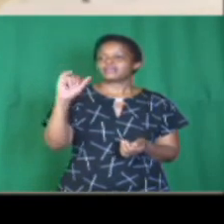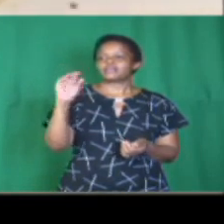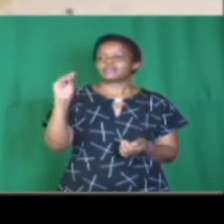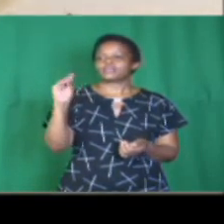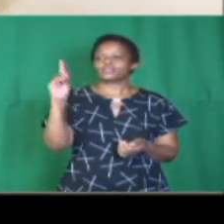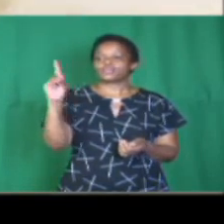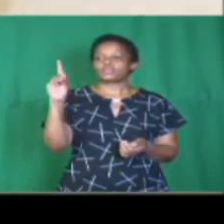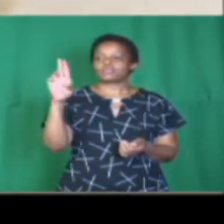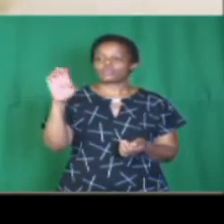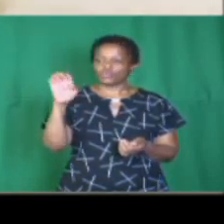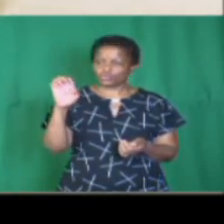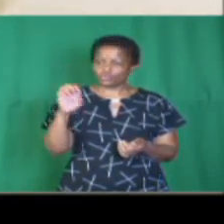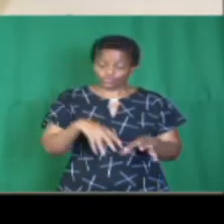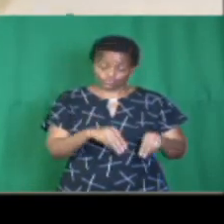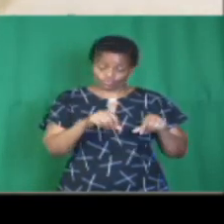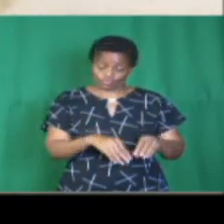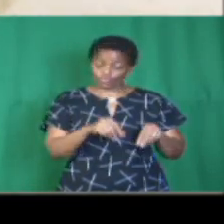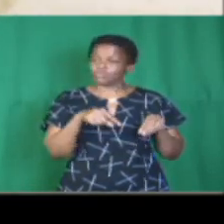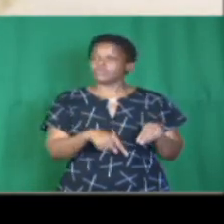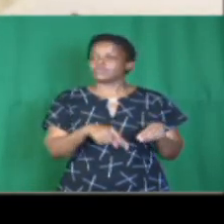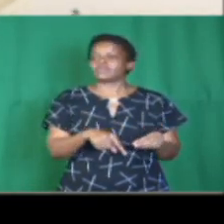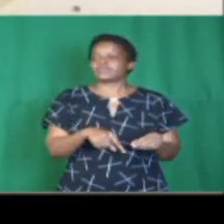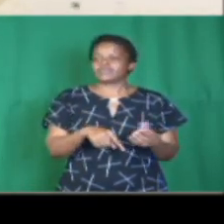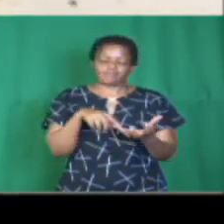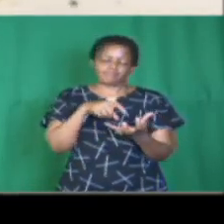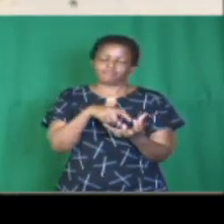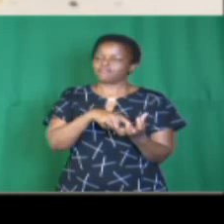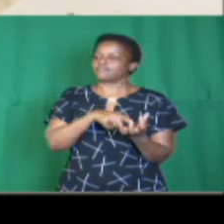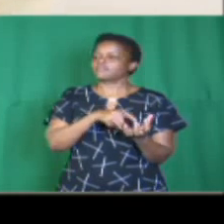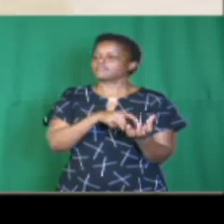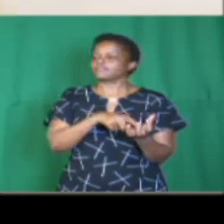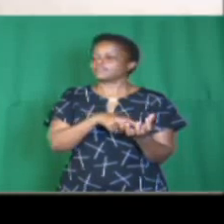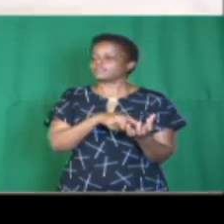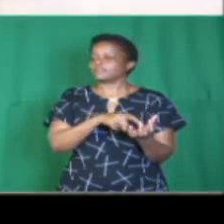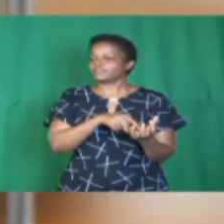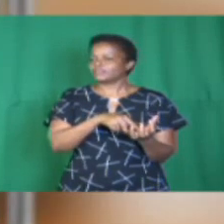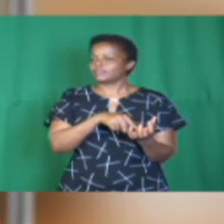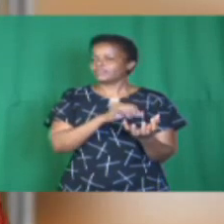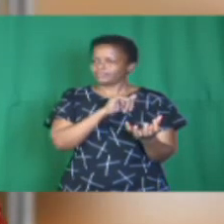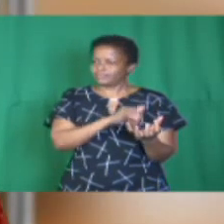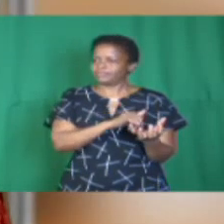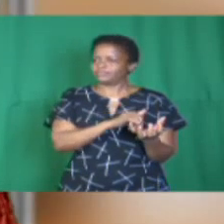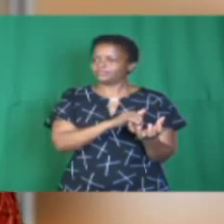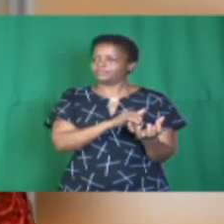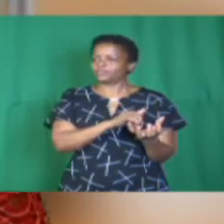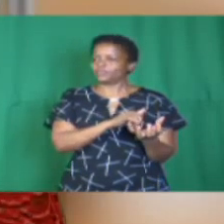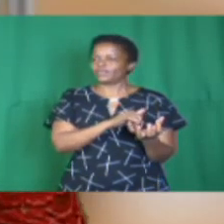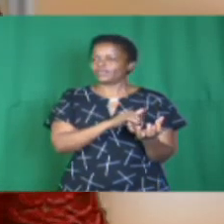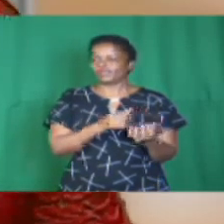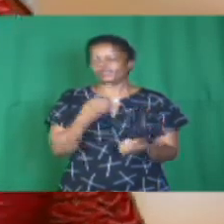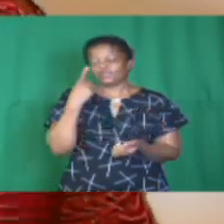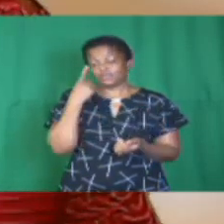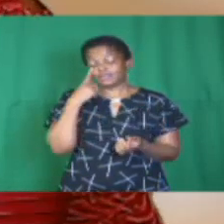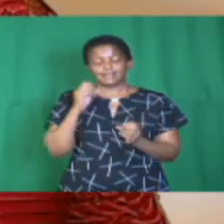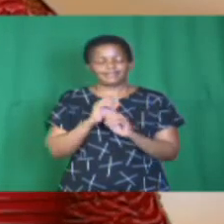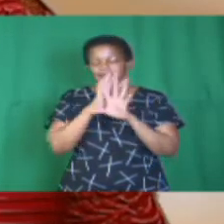the sand. I hope that is clear, dear learners, how filtration, how we carry out the